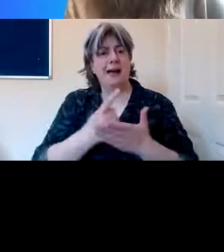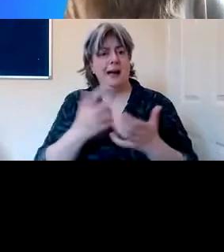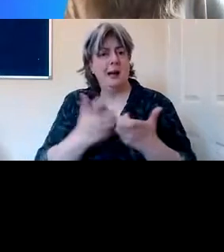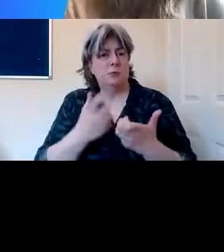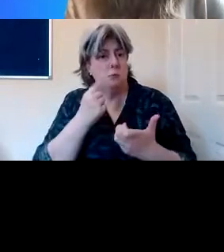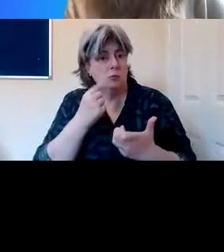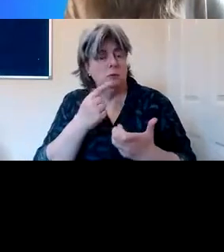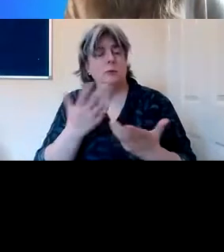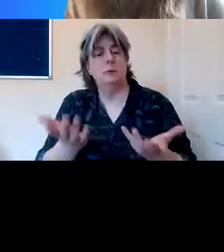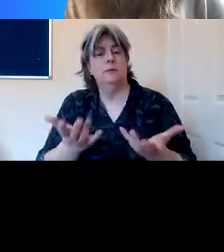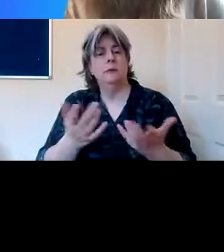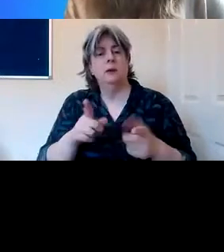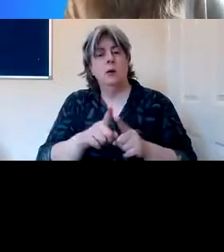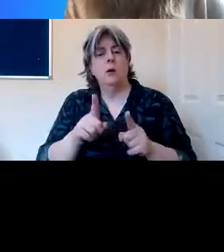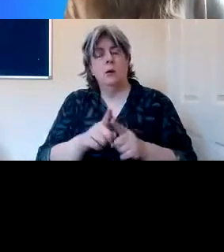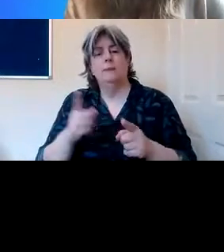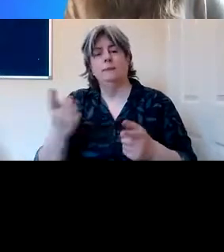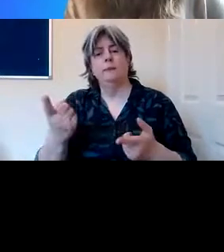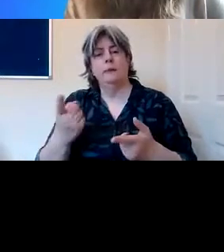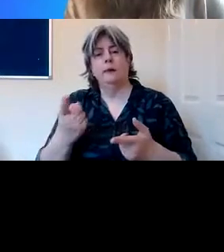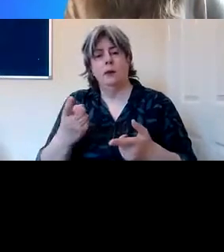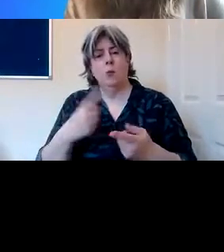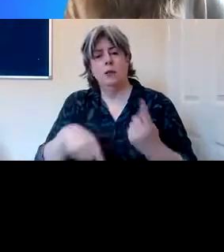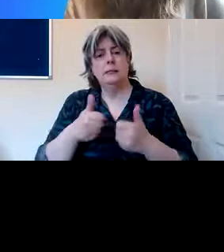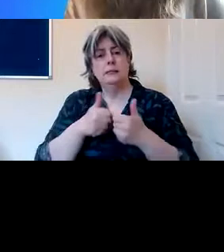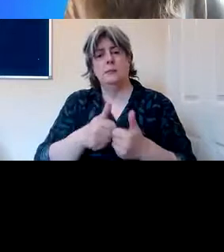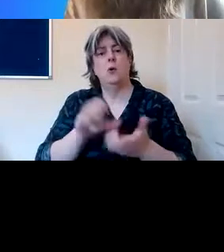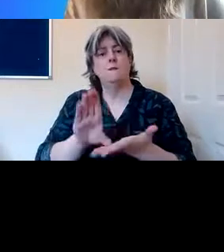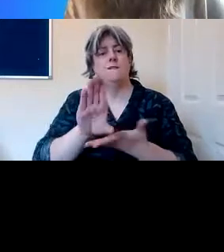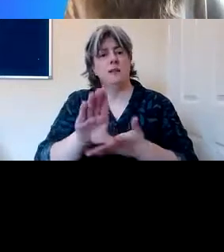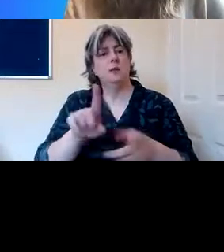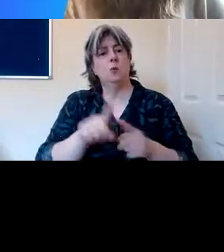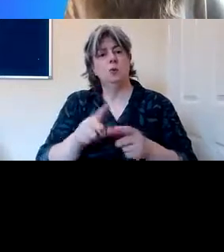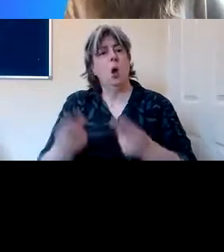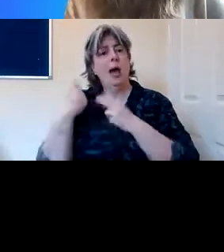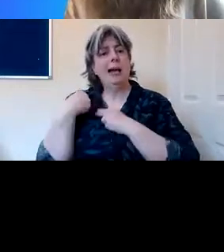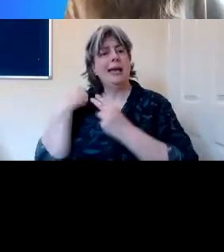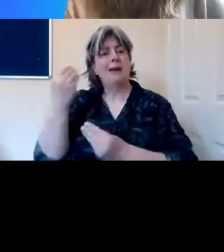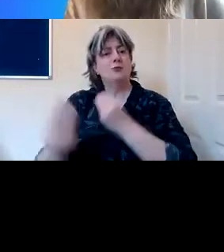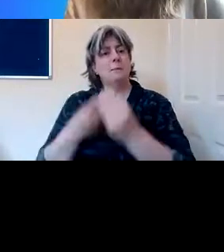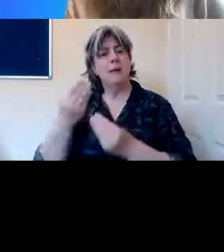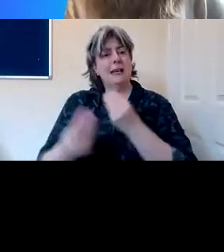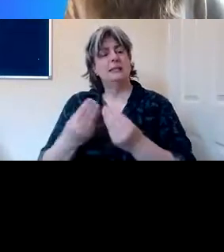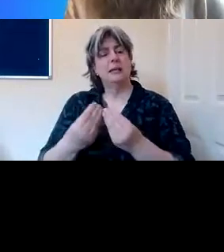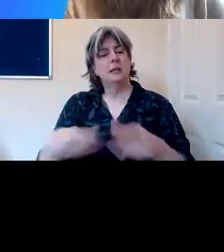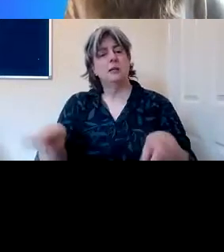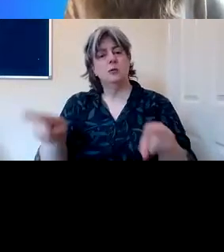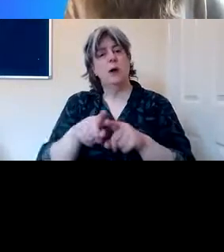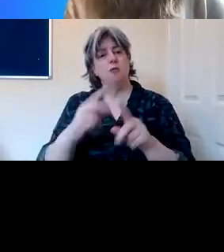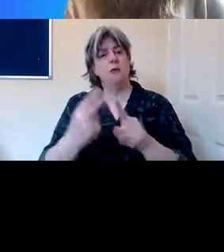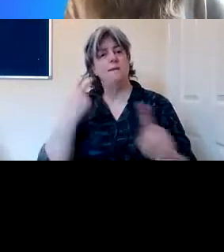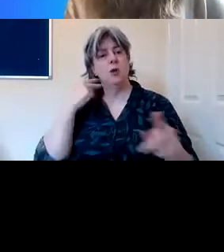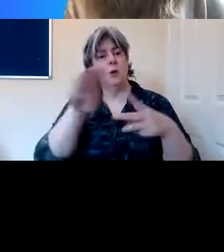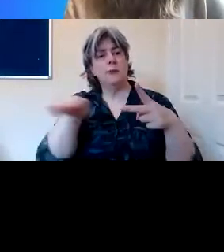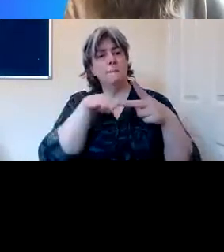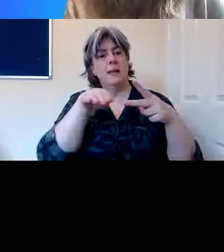made, and we would support those. The issues around accountability too, a review of that middle tier. Are